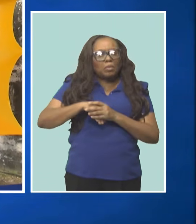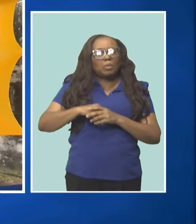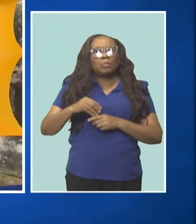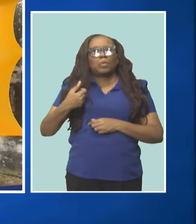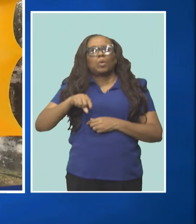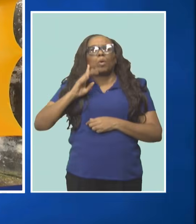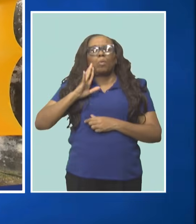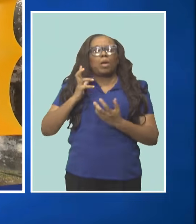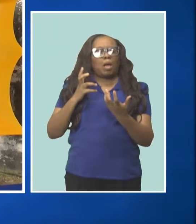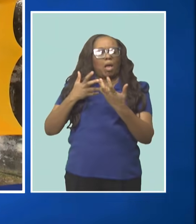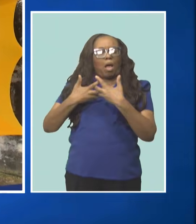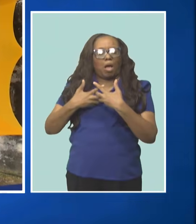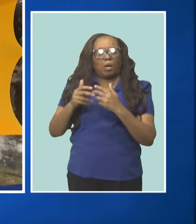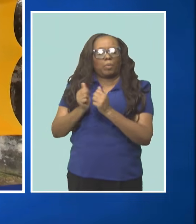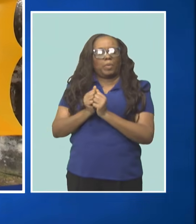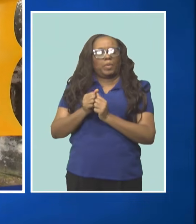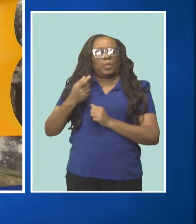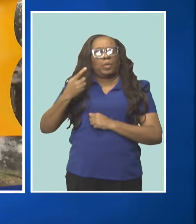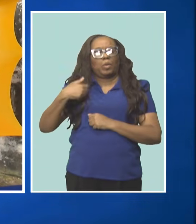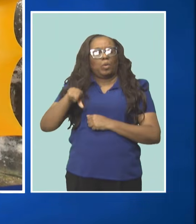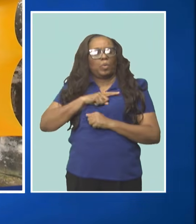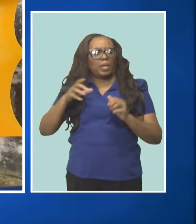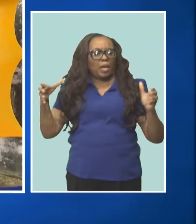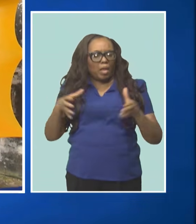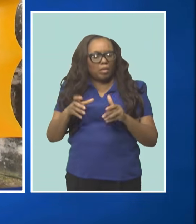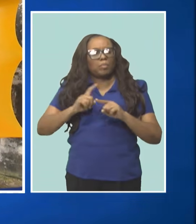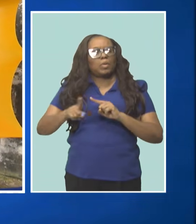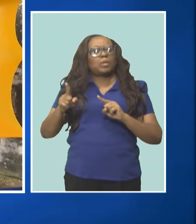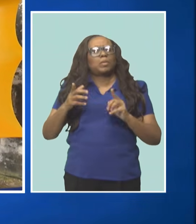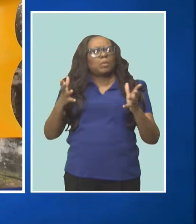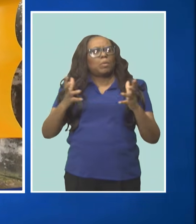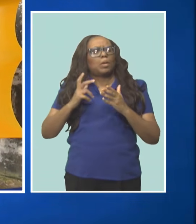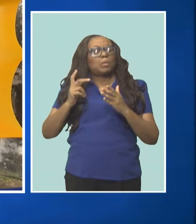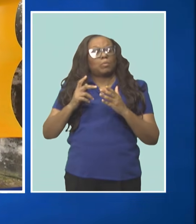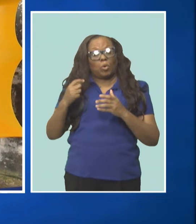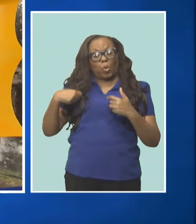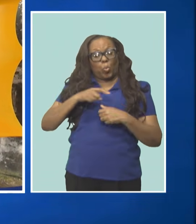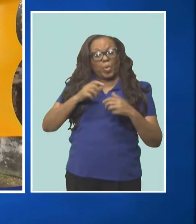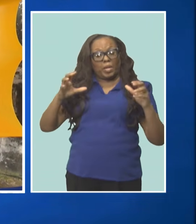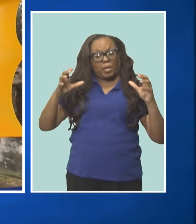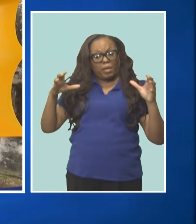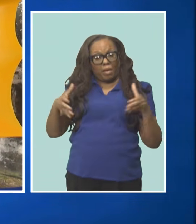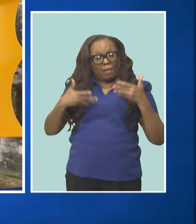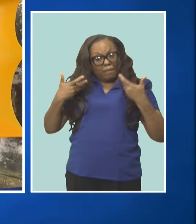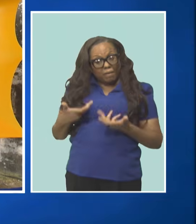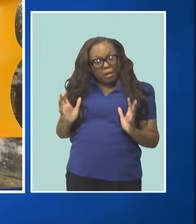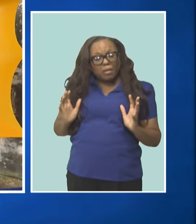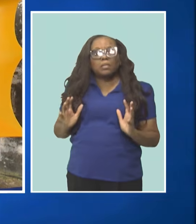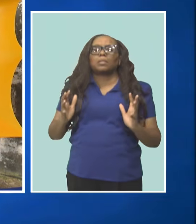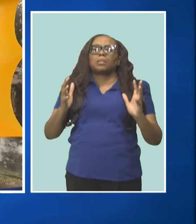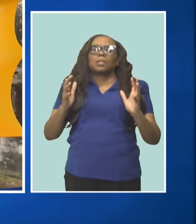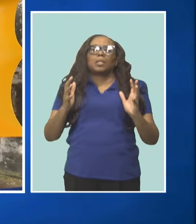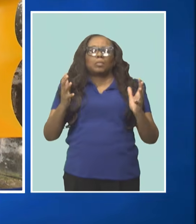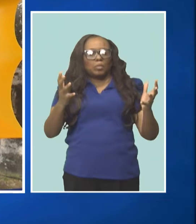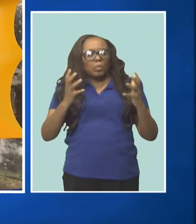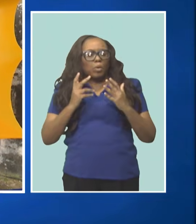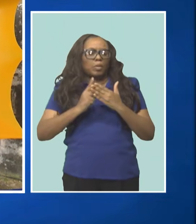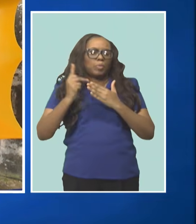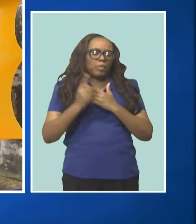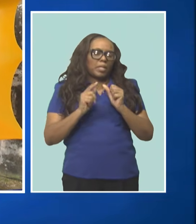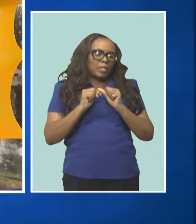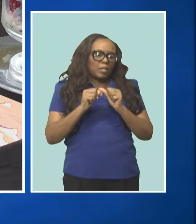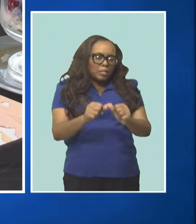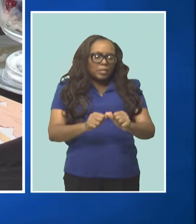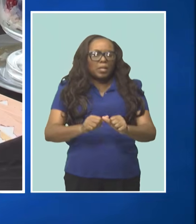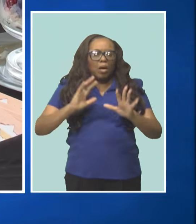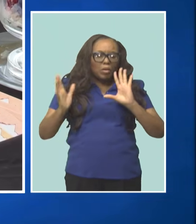the momentum from them, but we want to move the program. We want it to be a continuous. So we actually have this program running, I think, until April. It's going to be 18